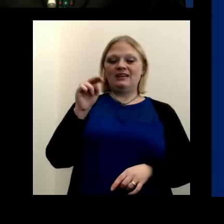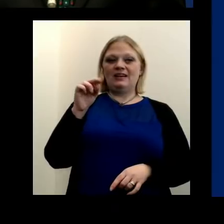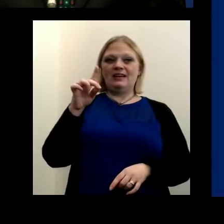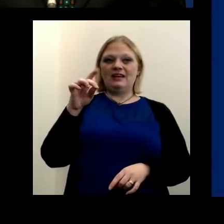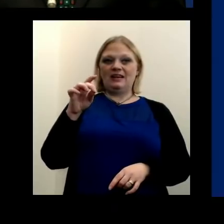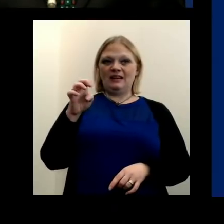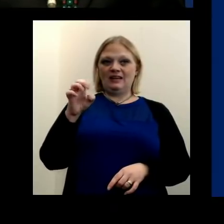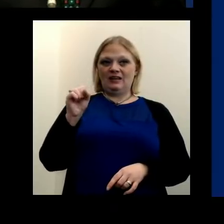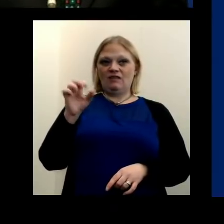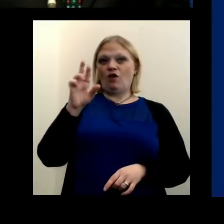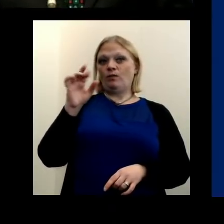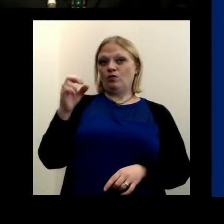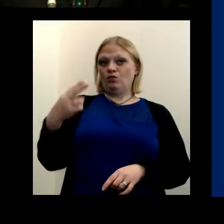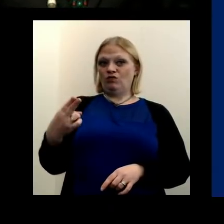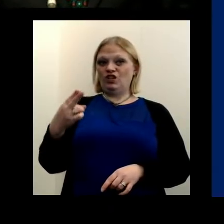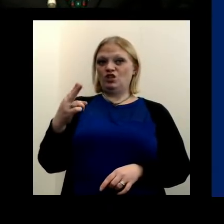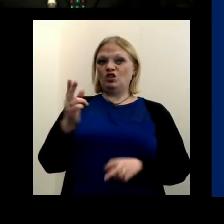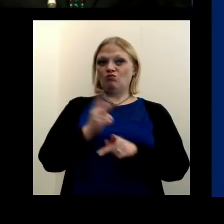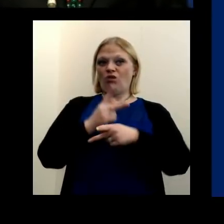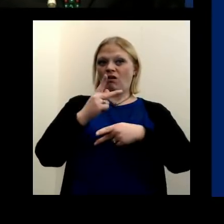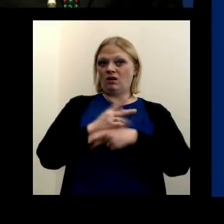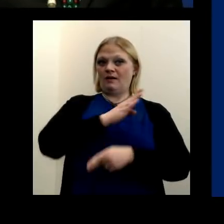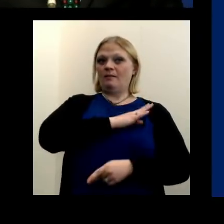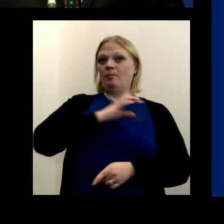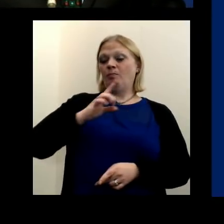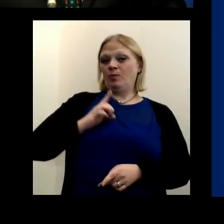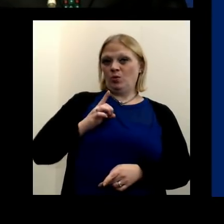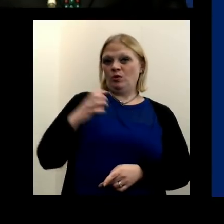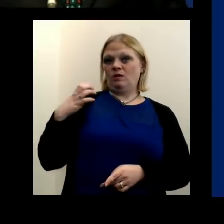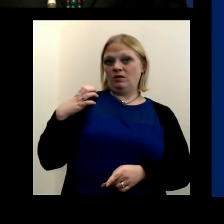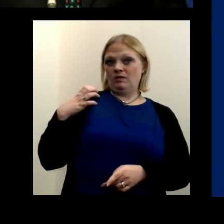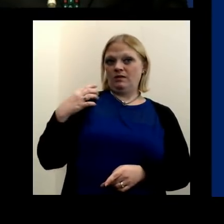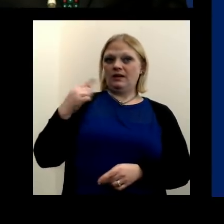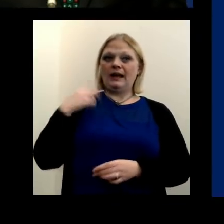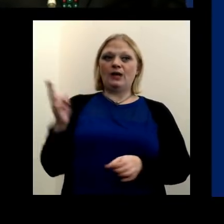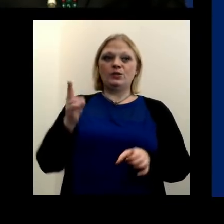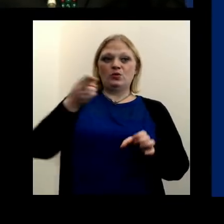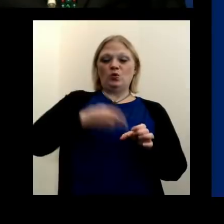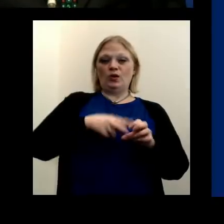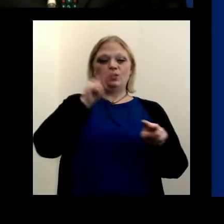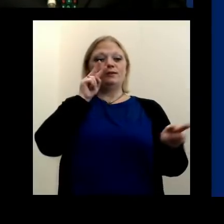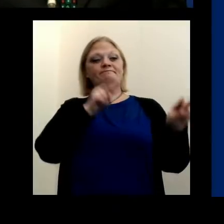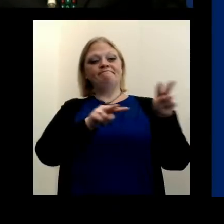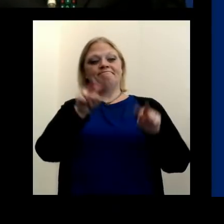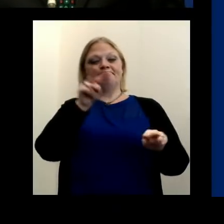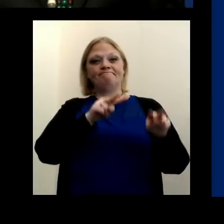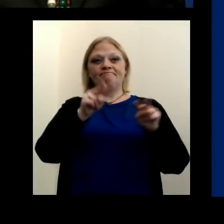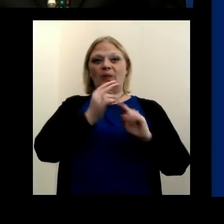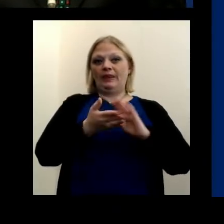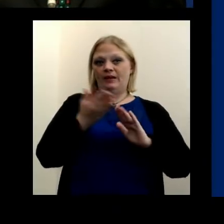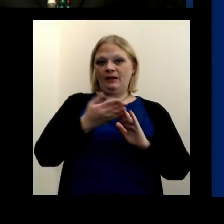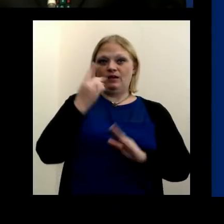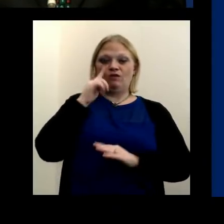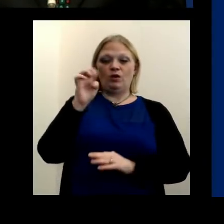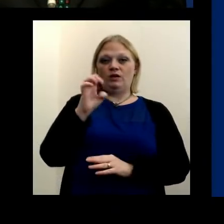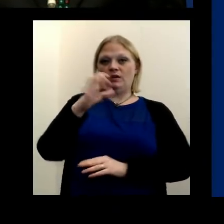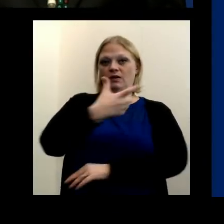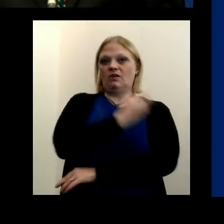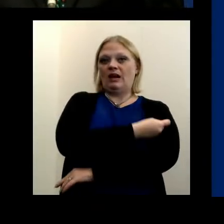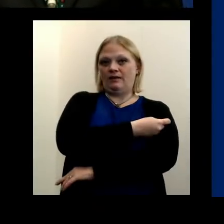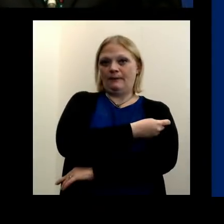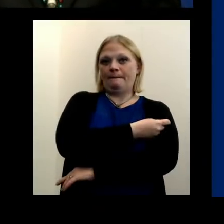the Erie County Medical Center Corporation, has joined as team leader to oversee our operations with regards to the Erie County Vaccine Task